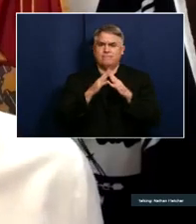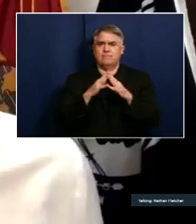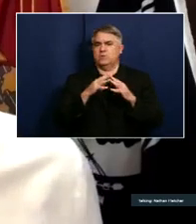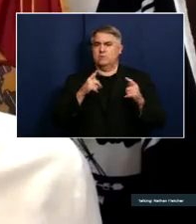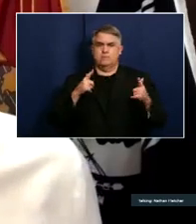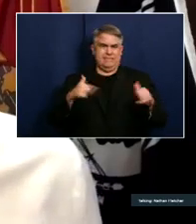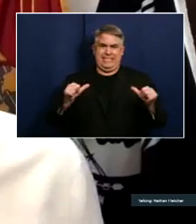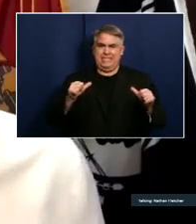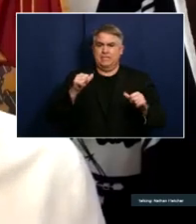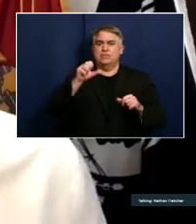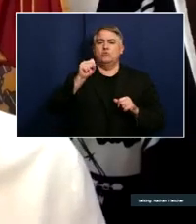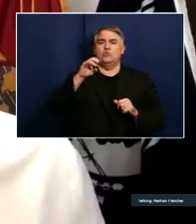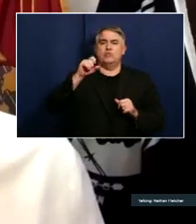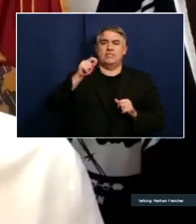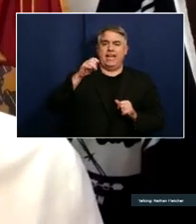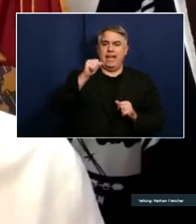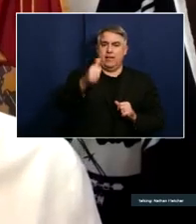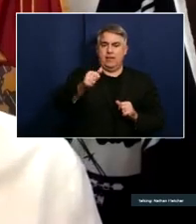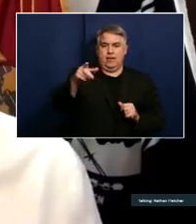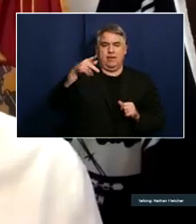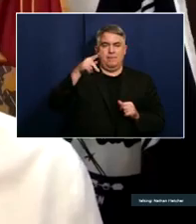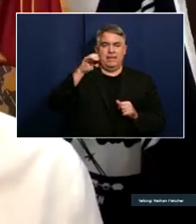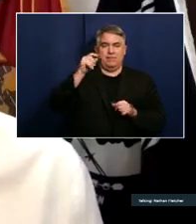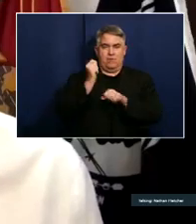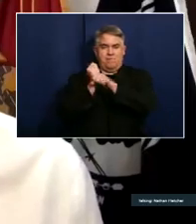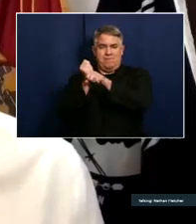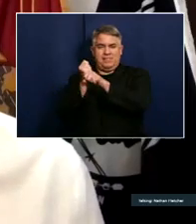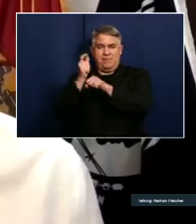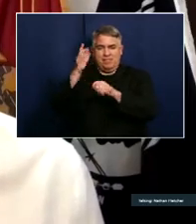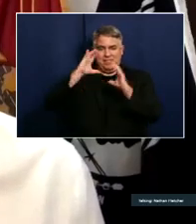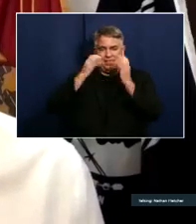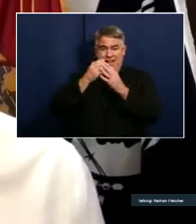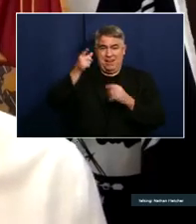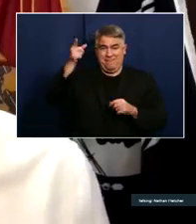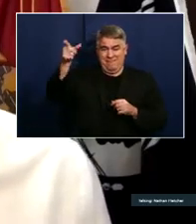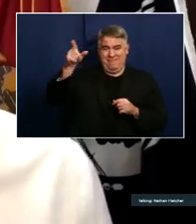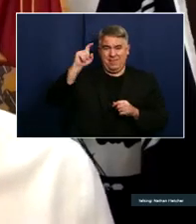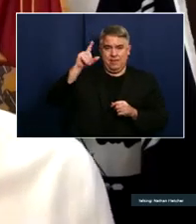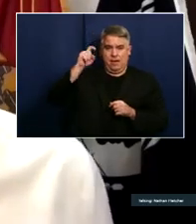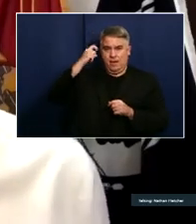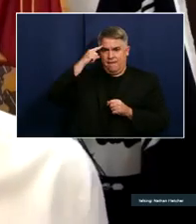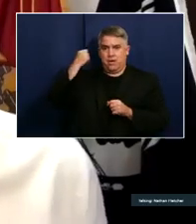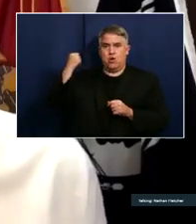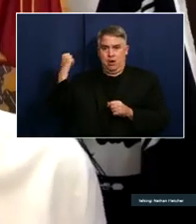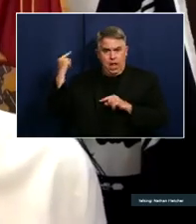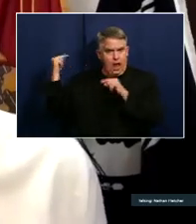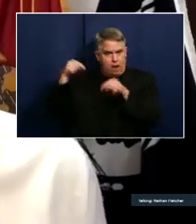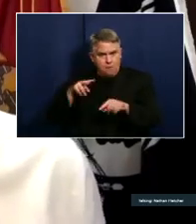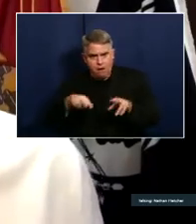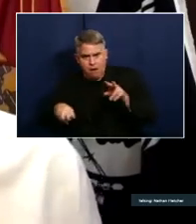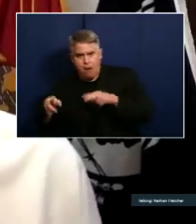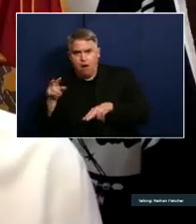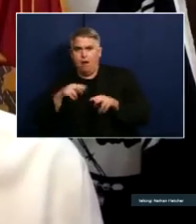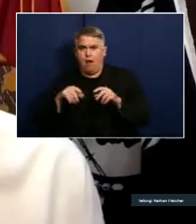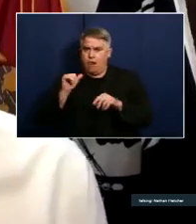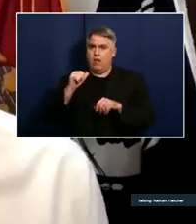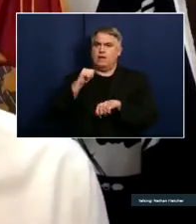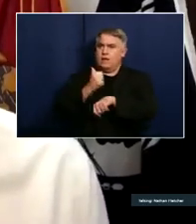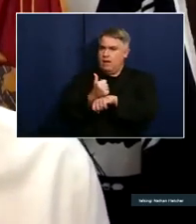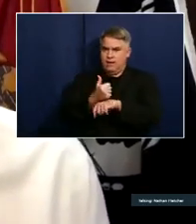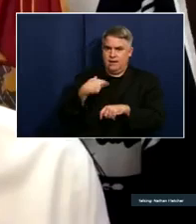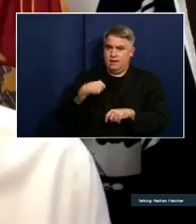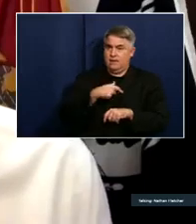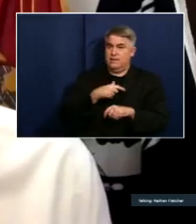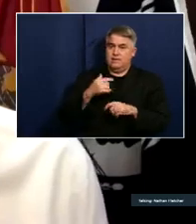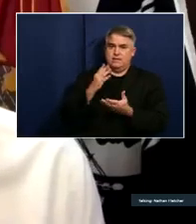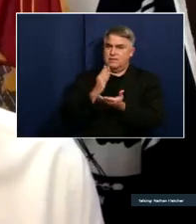welcome Governor Newsom this week to really tout the leadership of San Diego County in that site. But we didn't stop with that. We opened a second